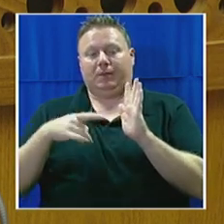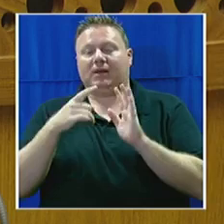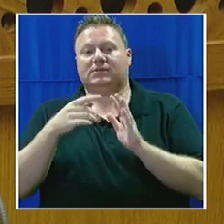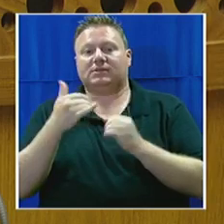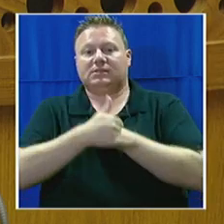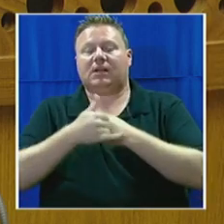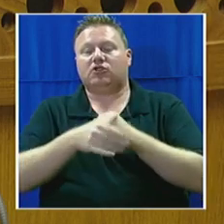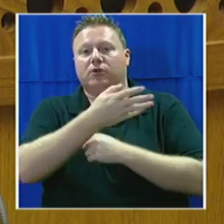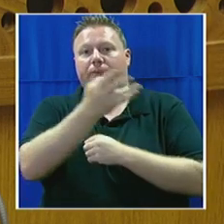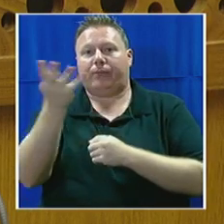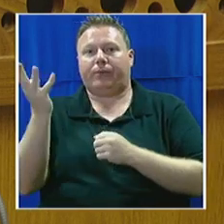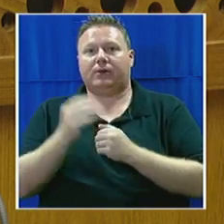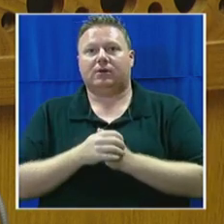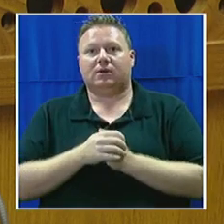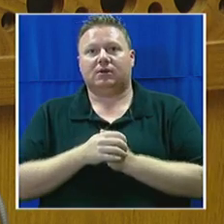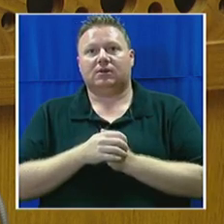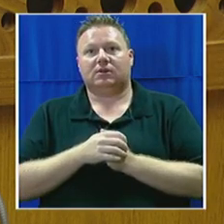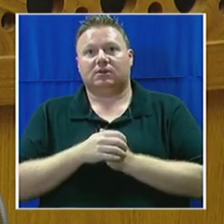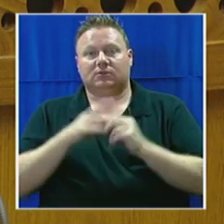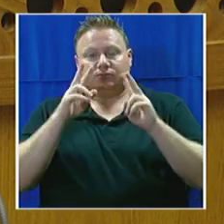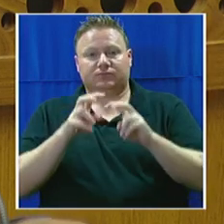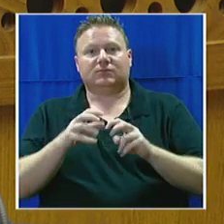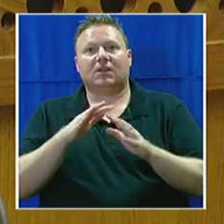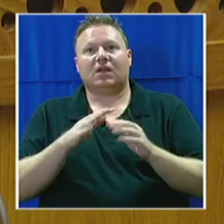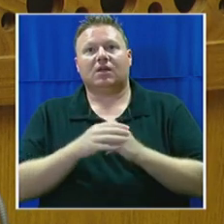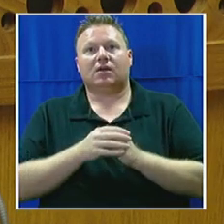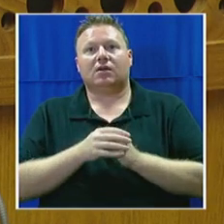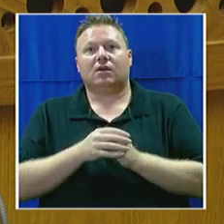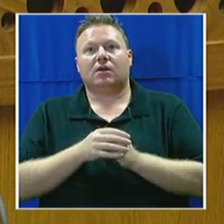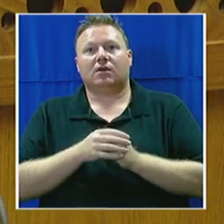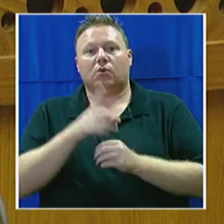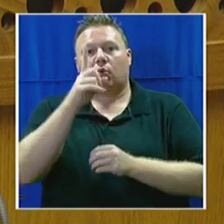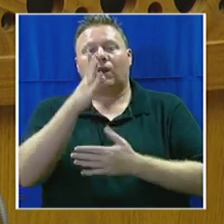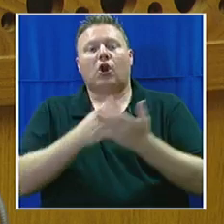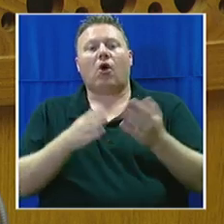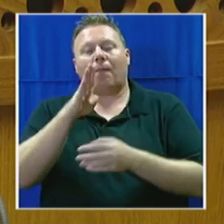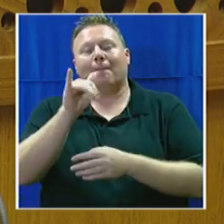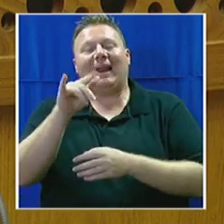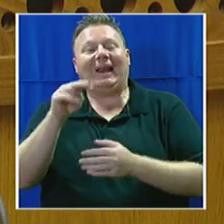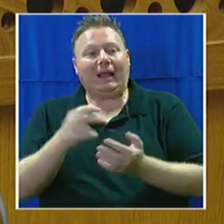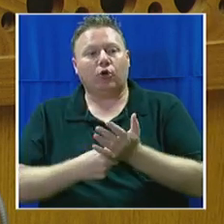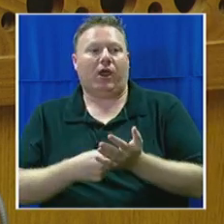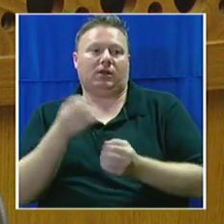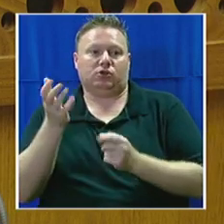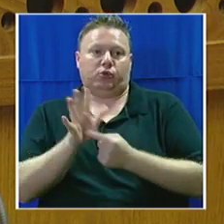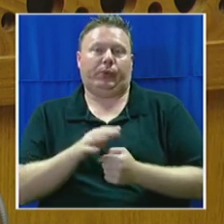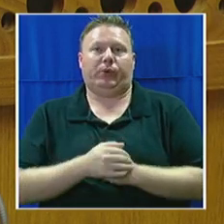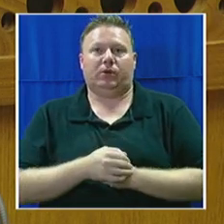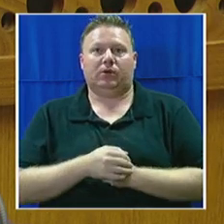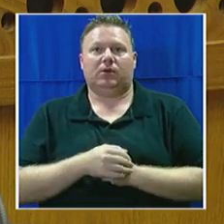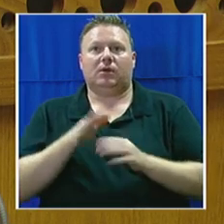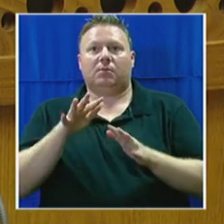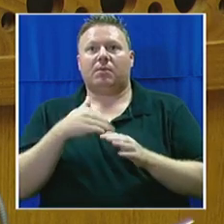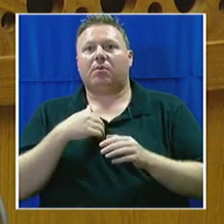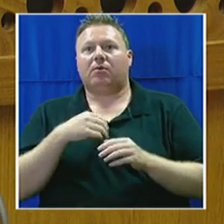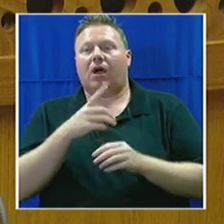country. That amount under investigation is more than 1.5 billion rand. There are cases where people have received hundreds of